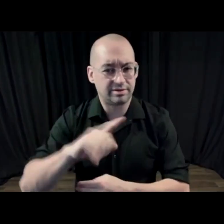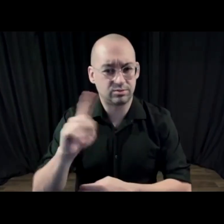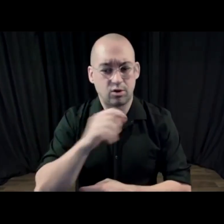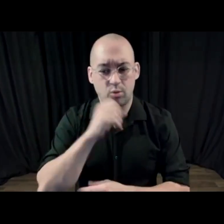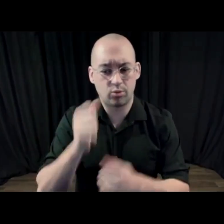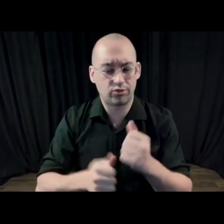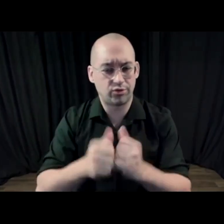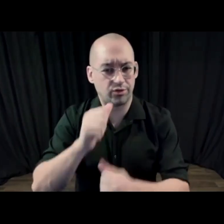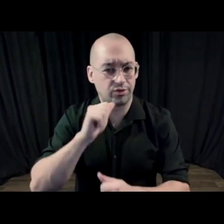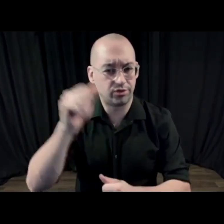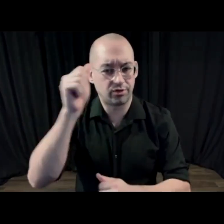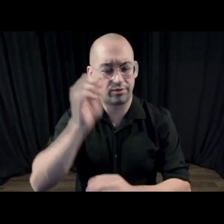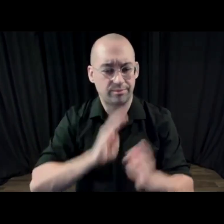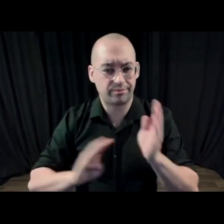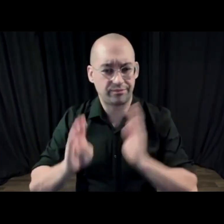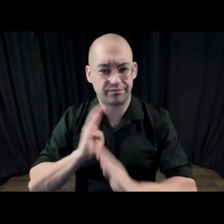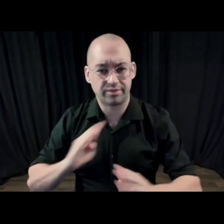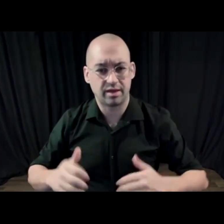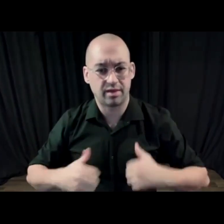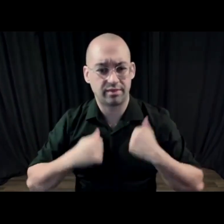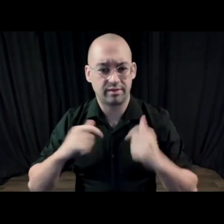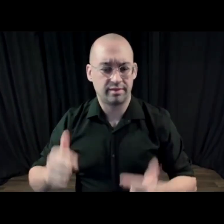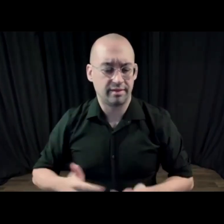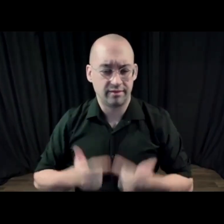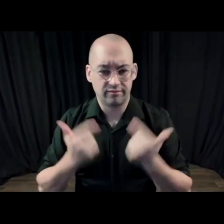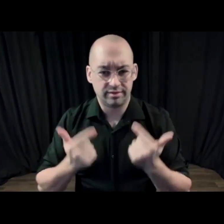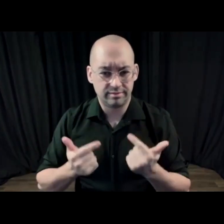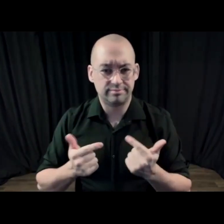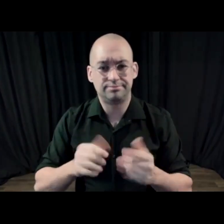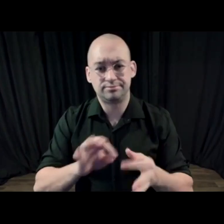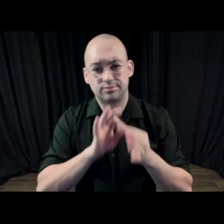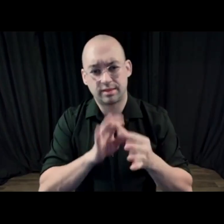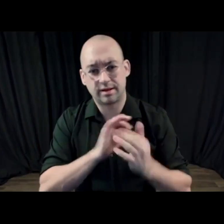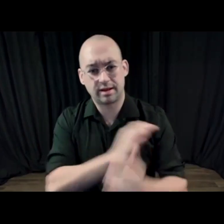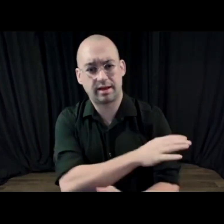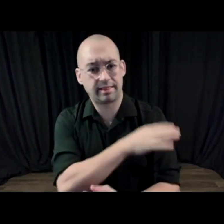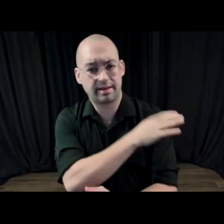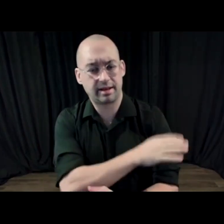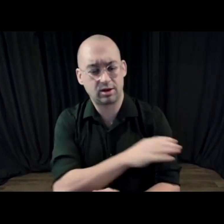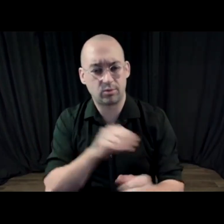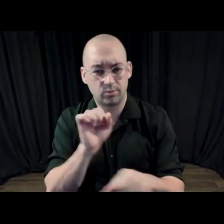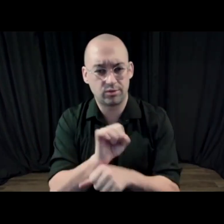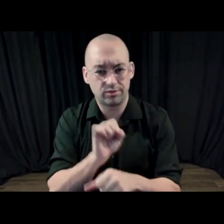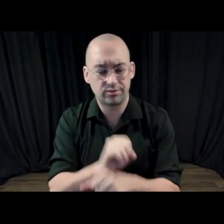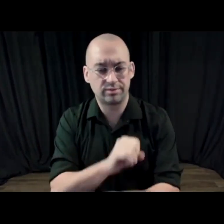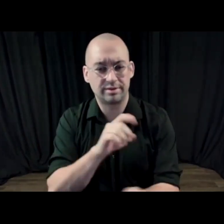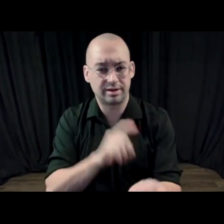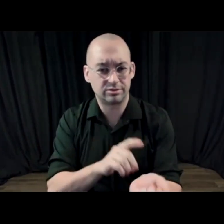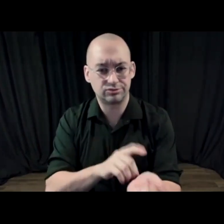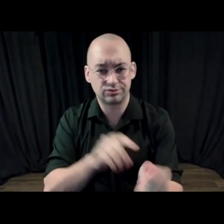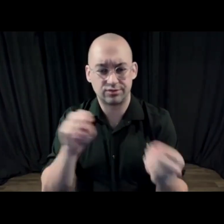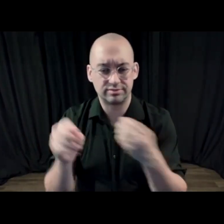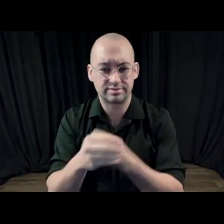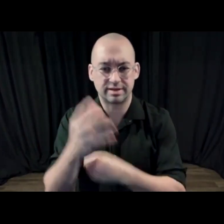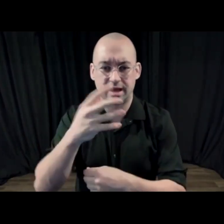lived in terms of the clinical work in physician offices, outpatient